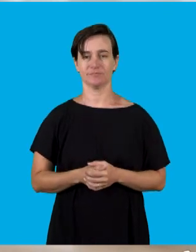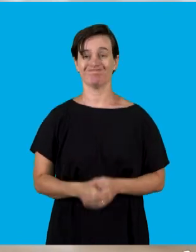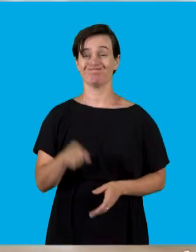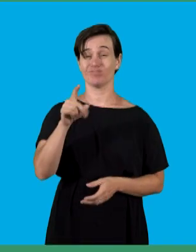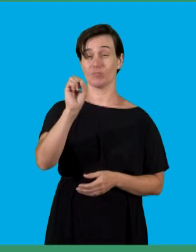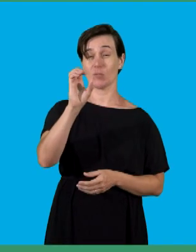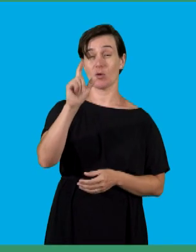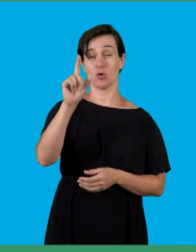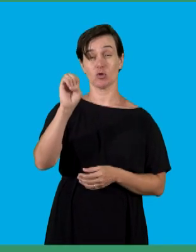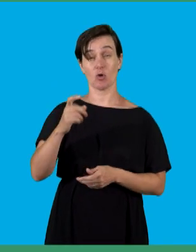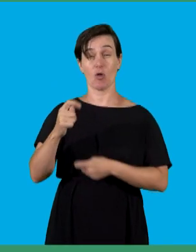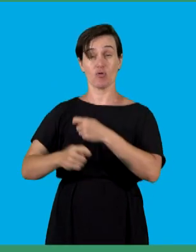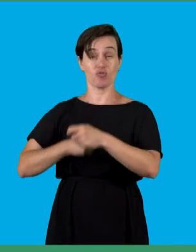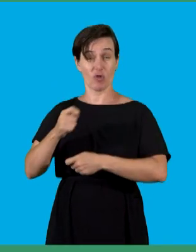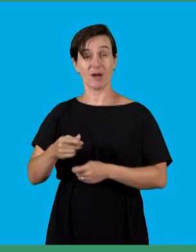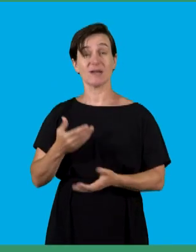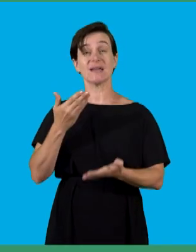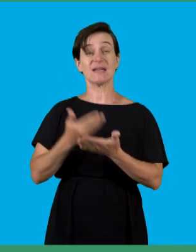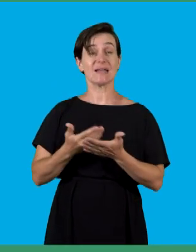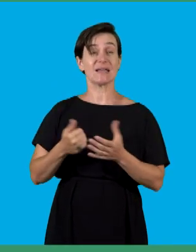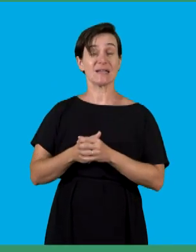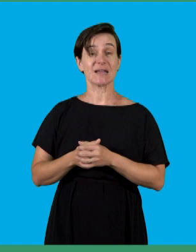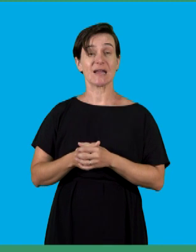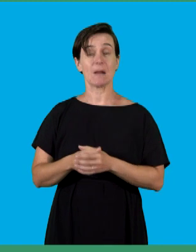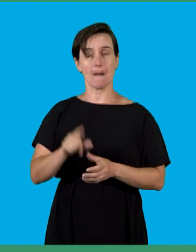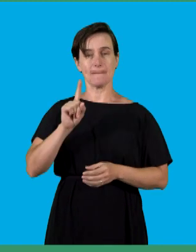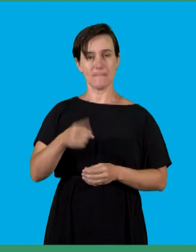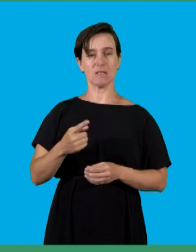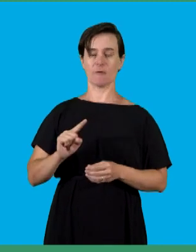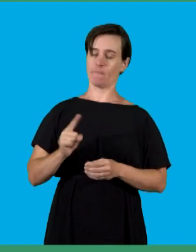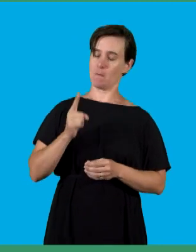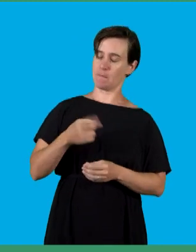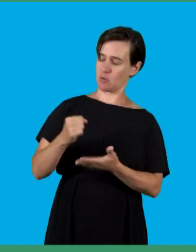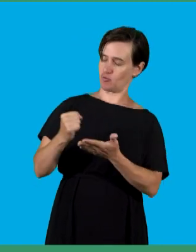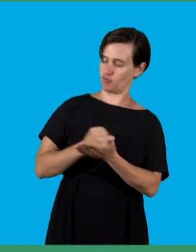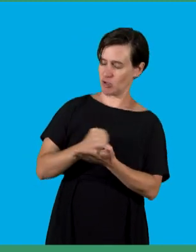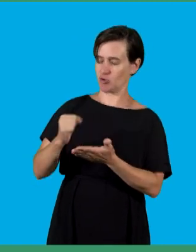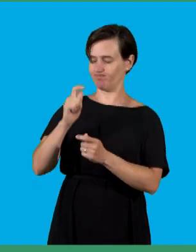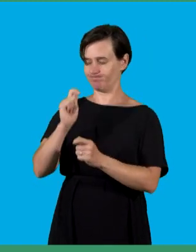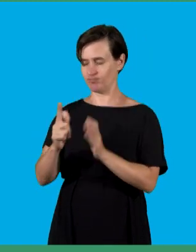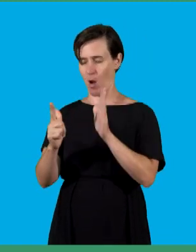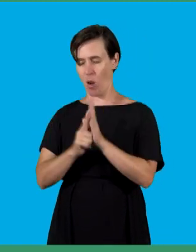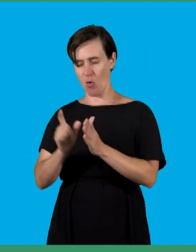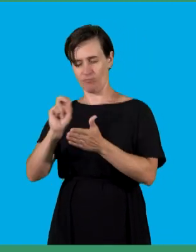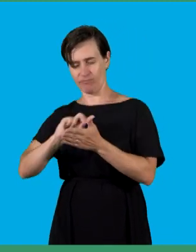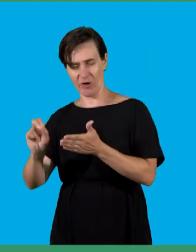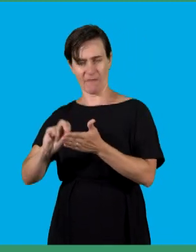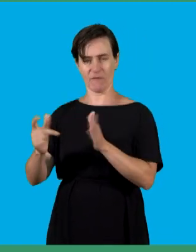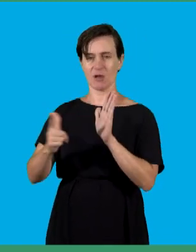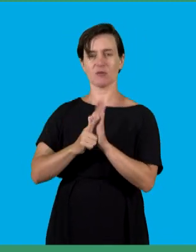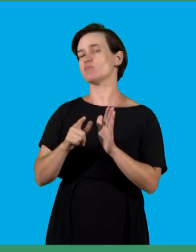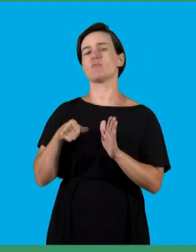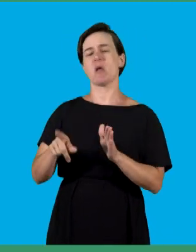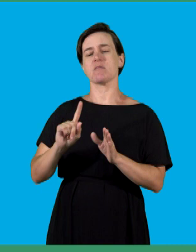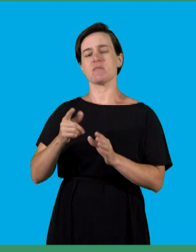A sole trader may be started without performing any legal formalities or registration. So obviously, if you